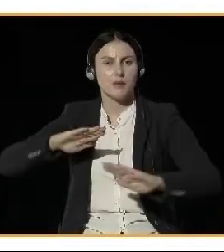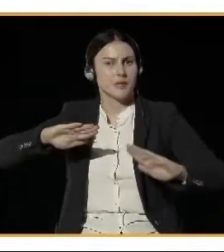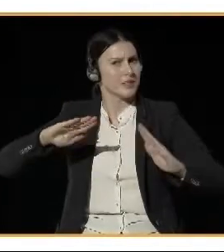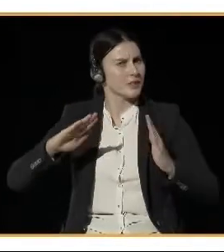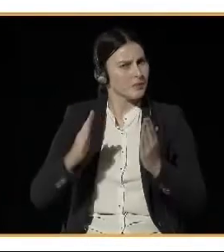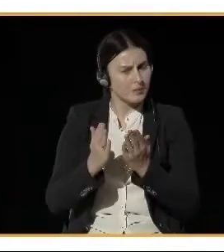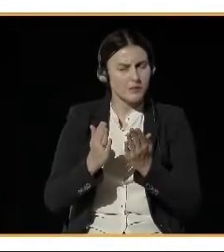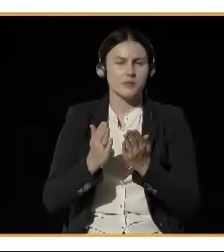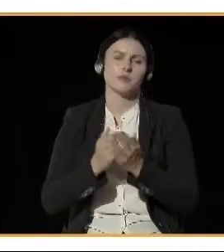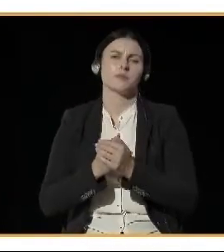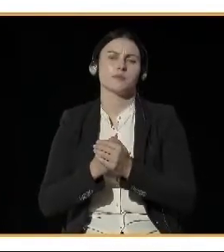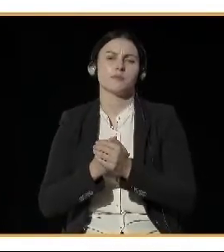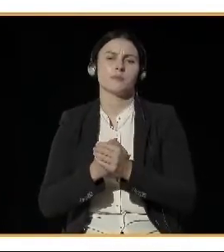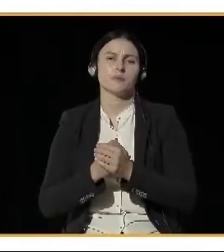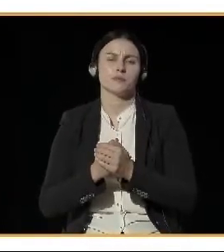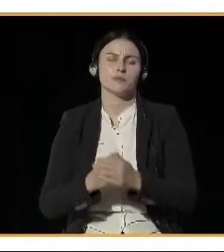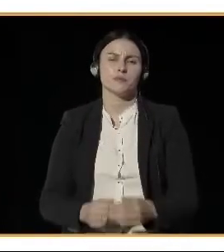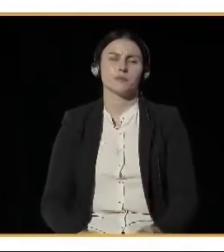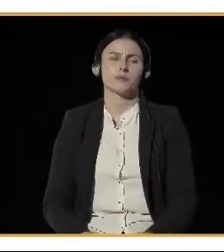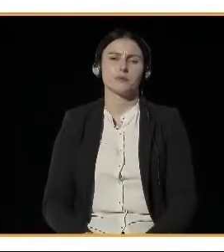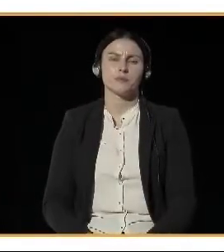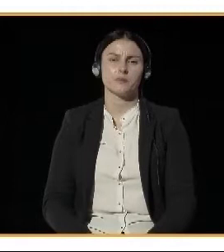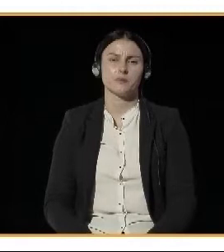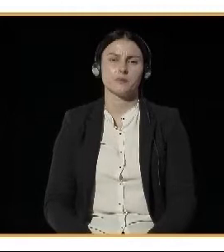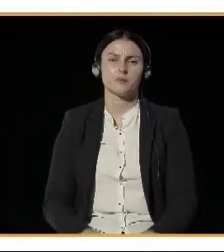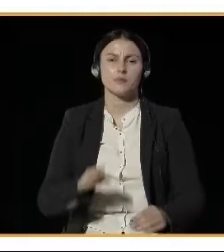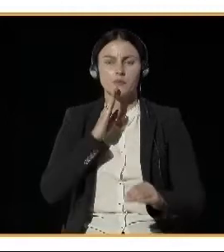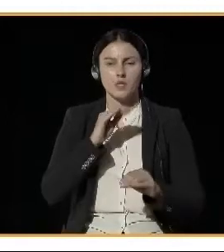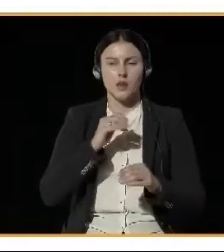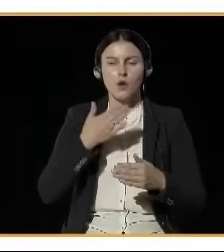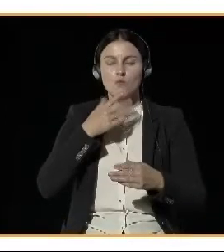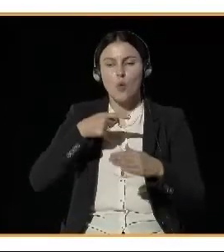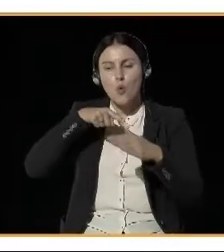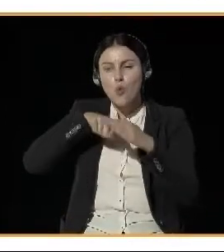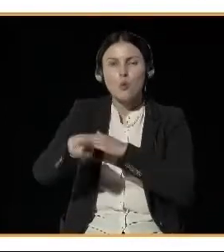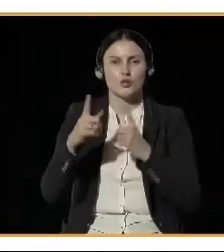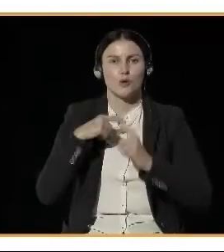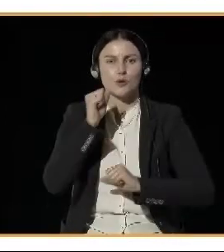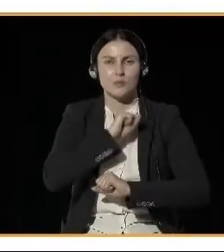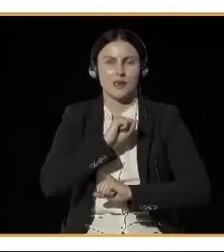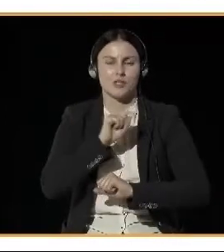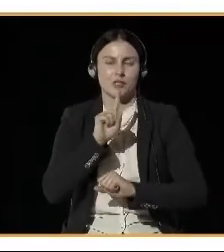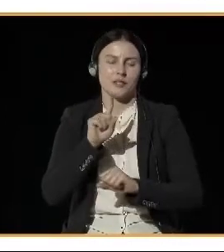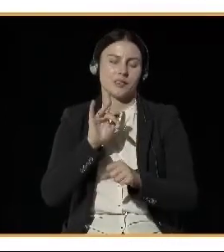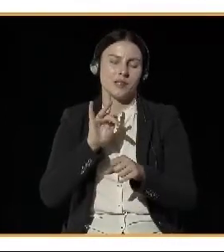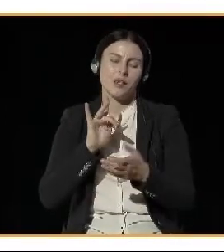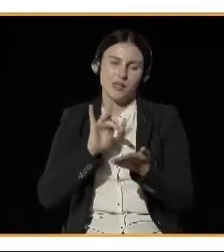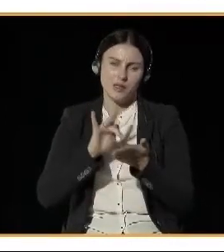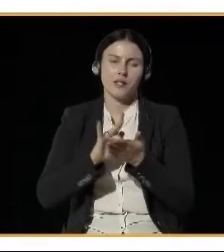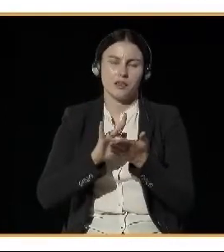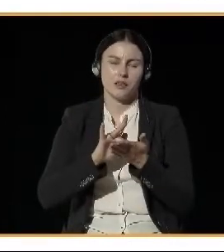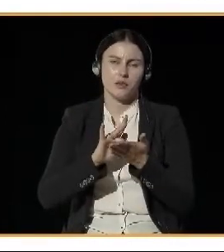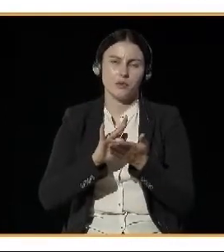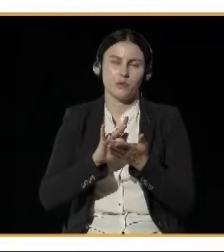outcome of older workers from labor market into the early retirement. What is the